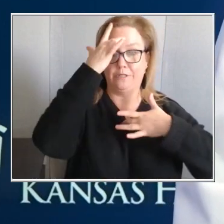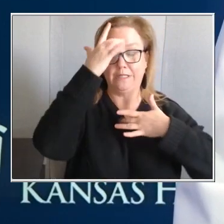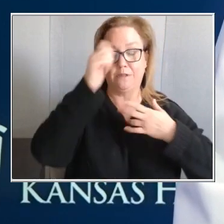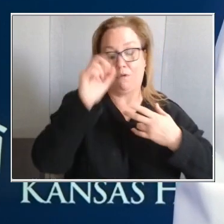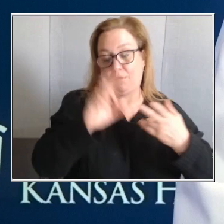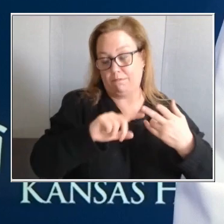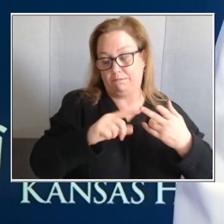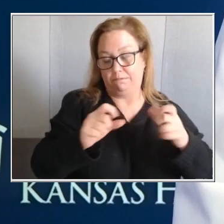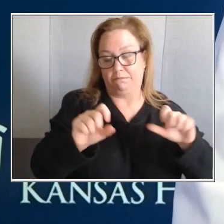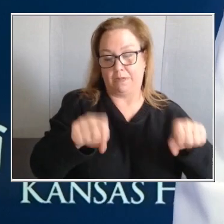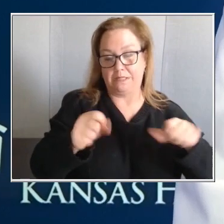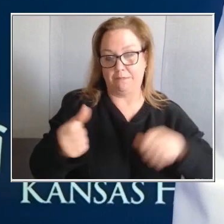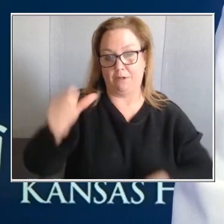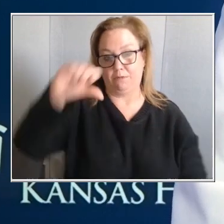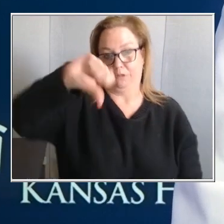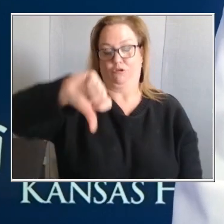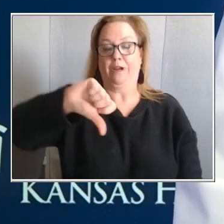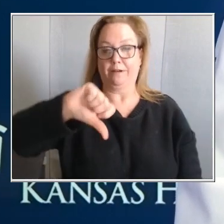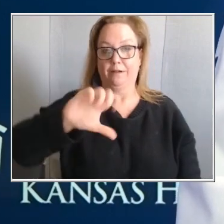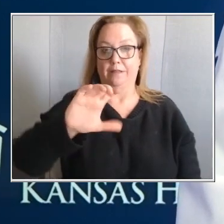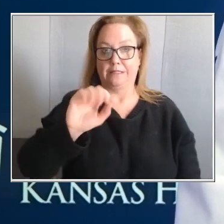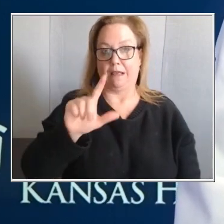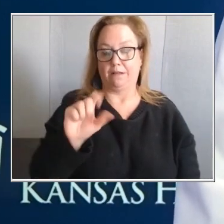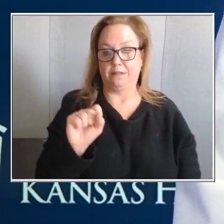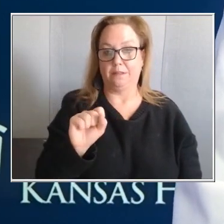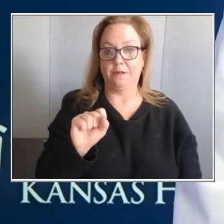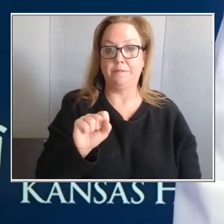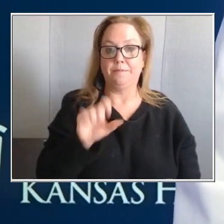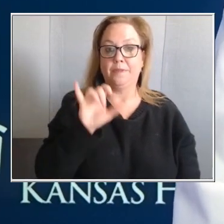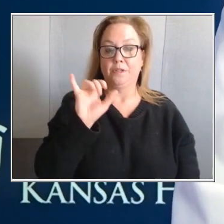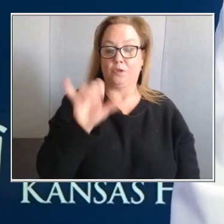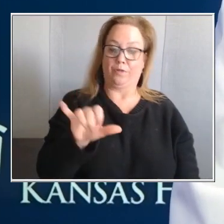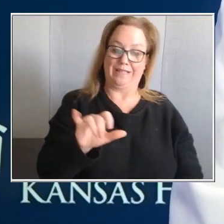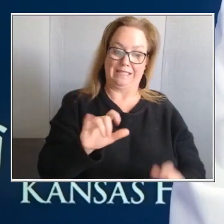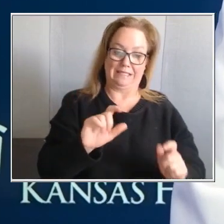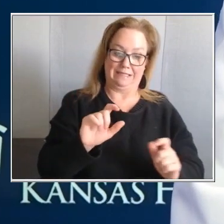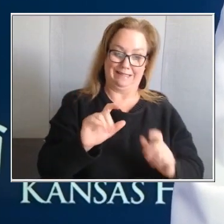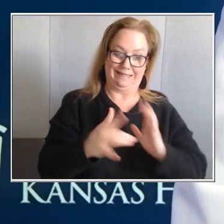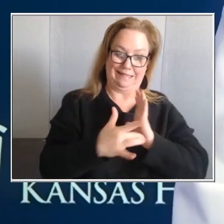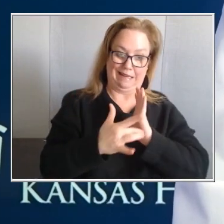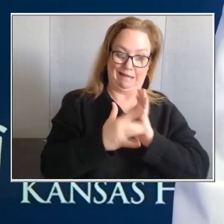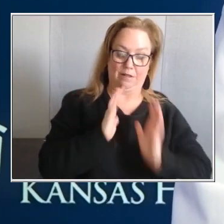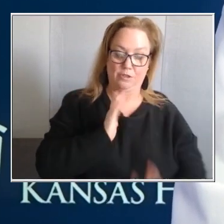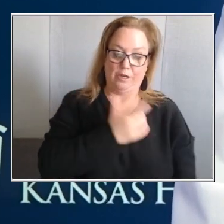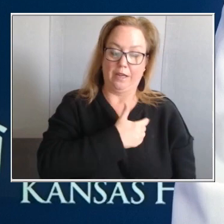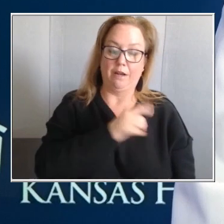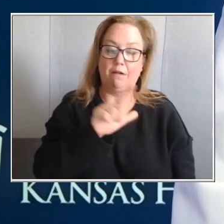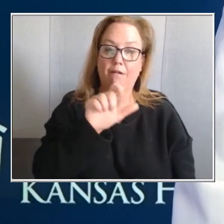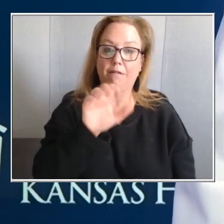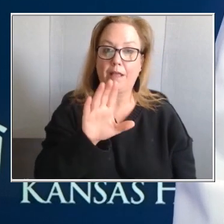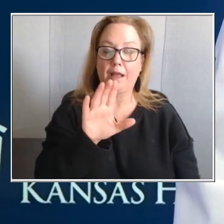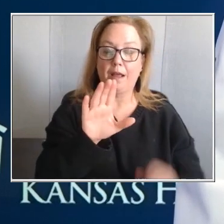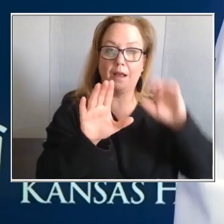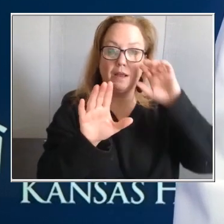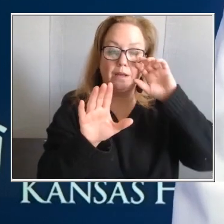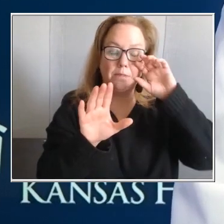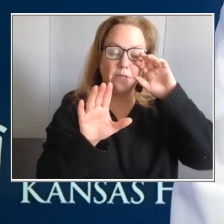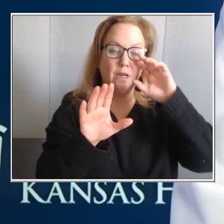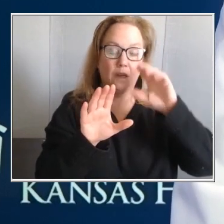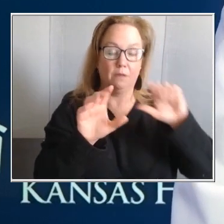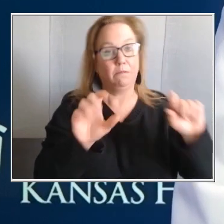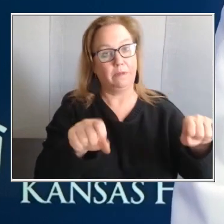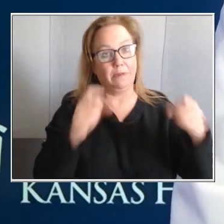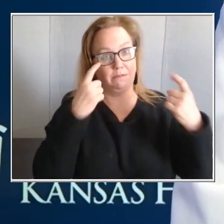so that they weren't effective. And so through this gene editing technology in our laboratories, we've been able